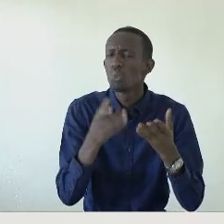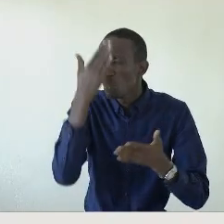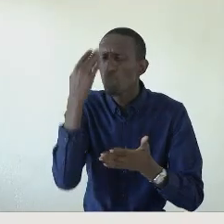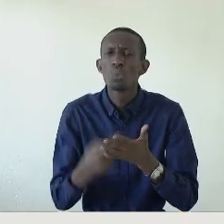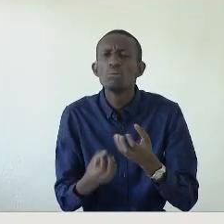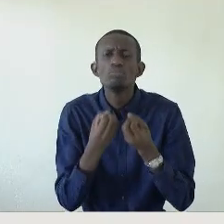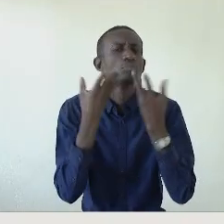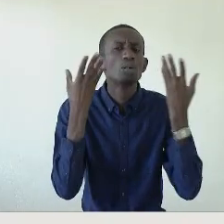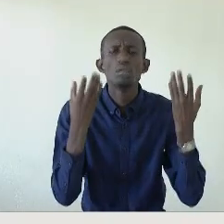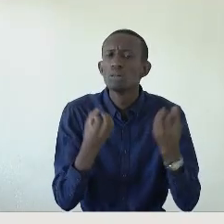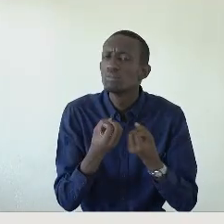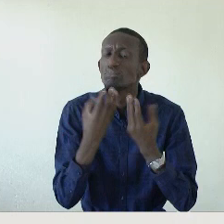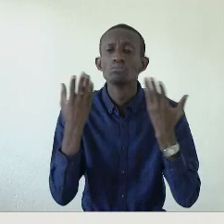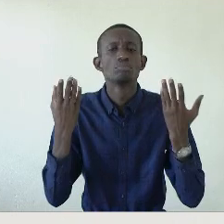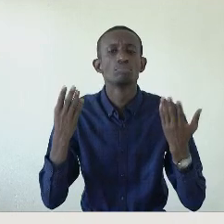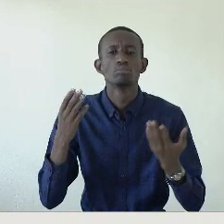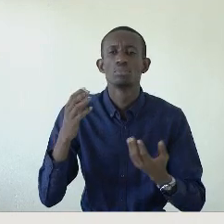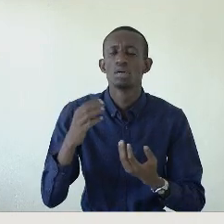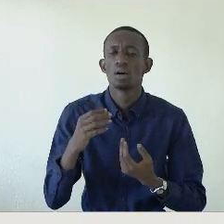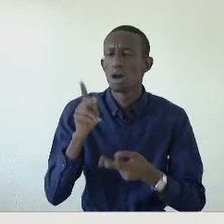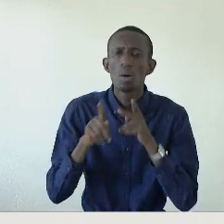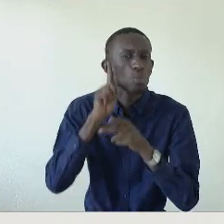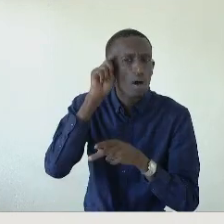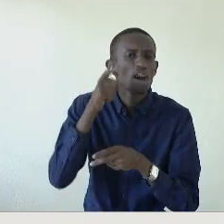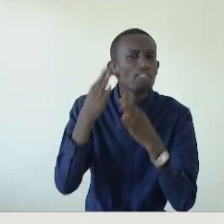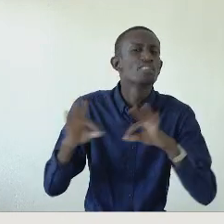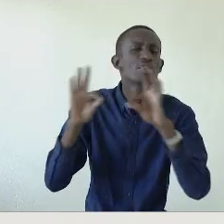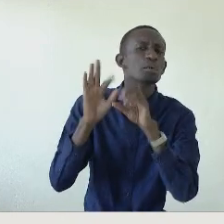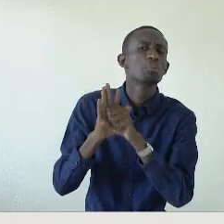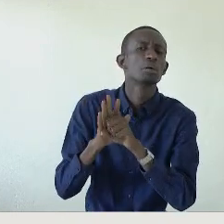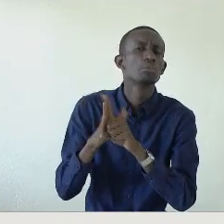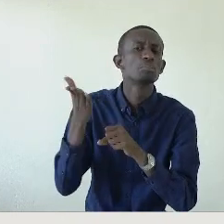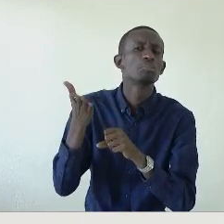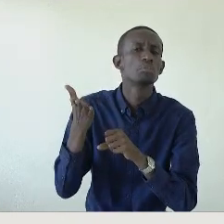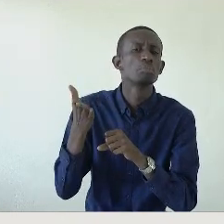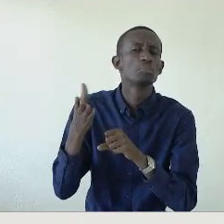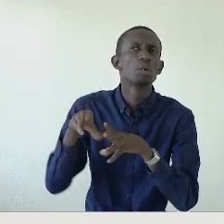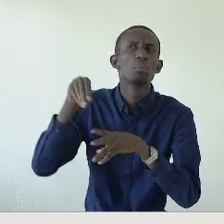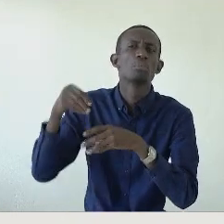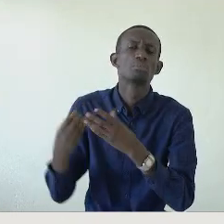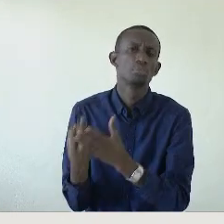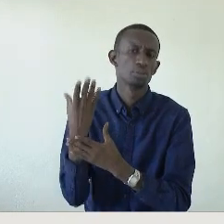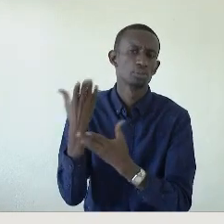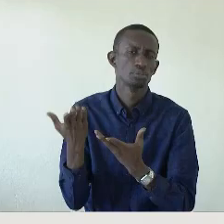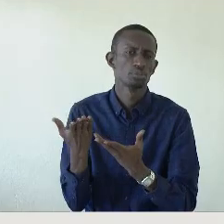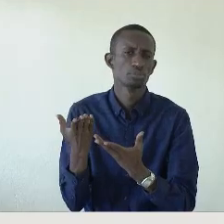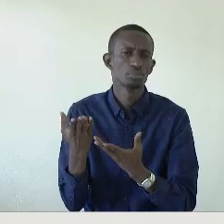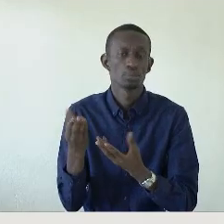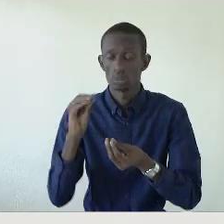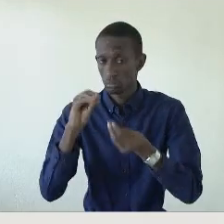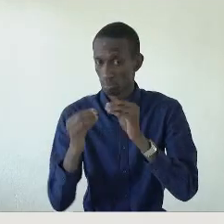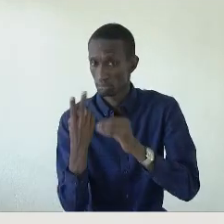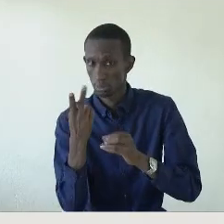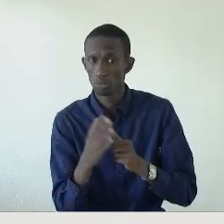flowers are considered as important organs of the plant. Why are flowers important? Question number